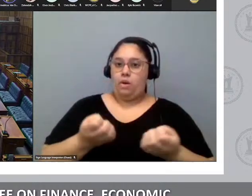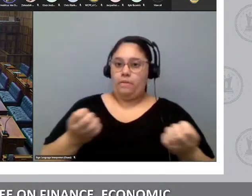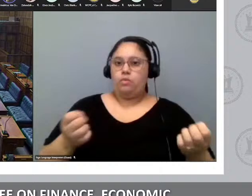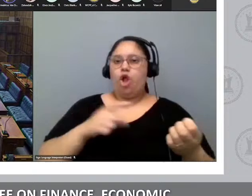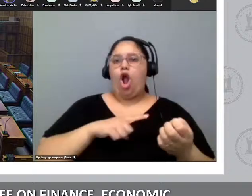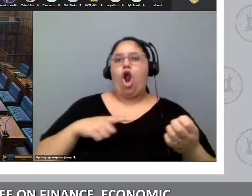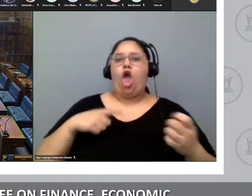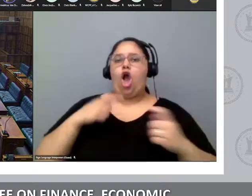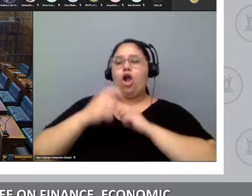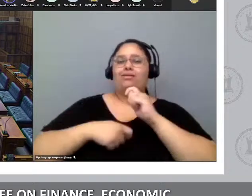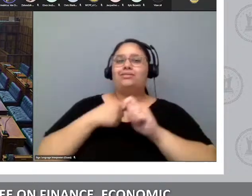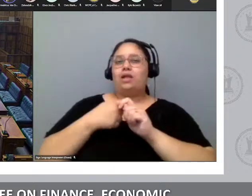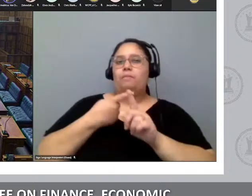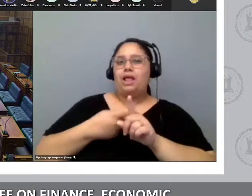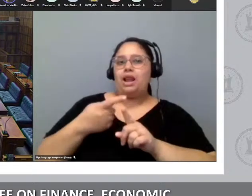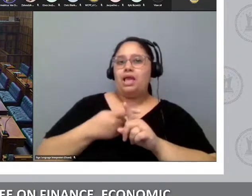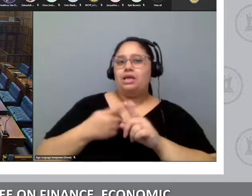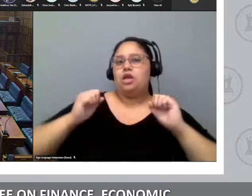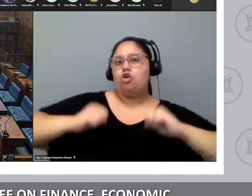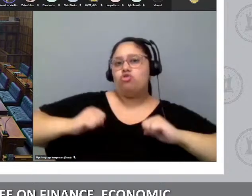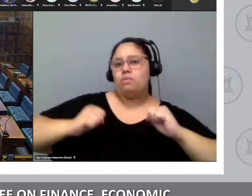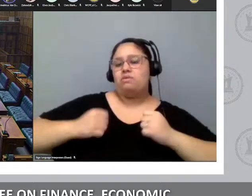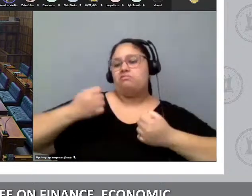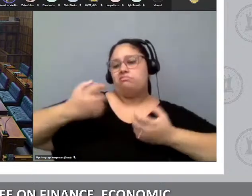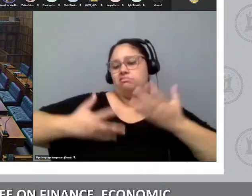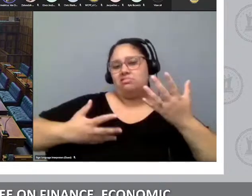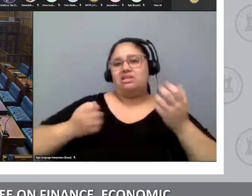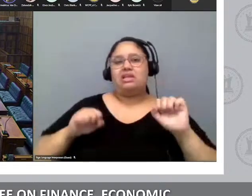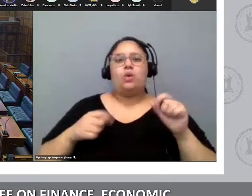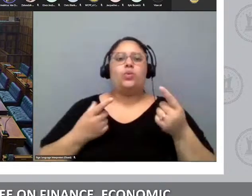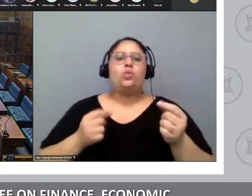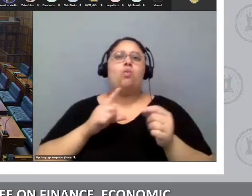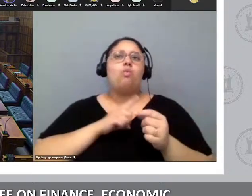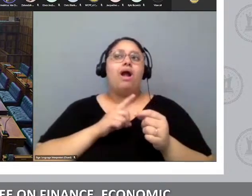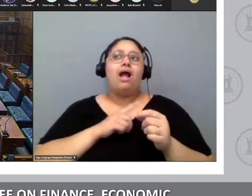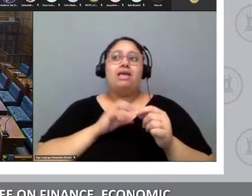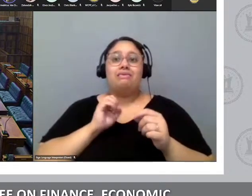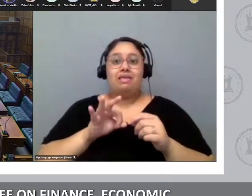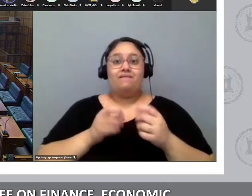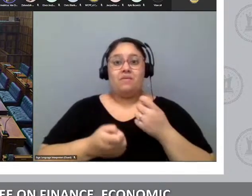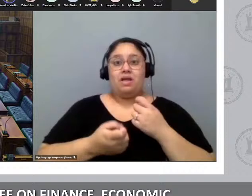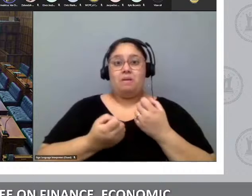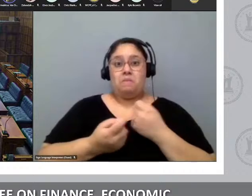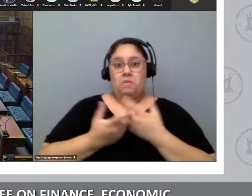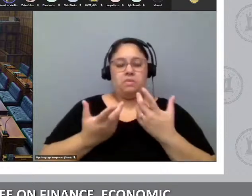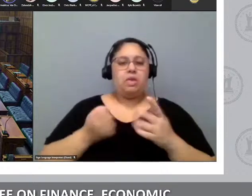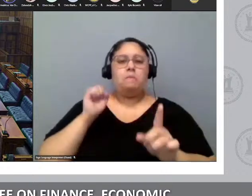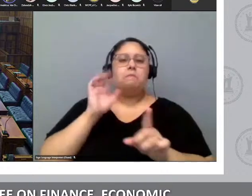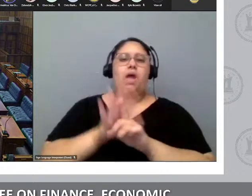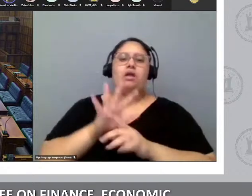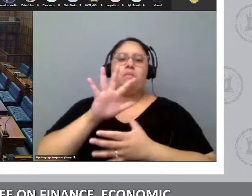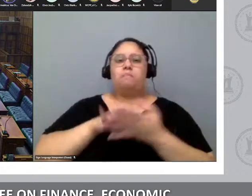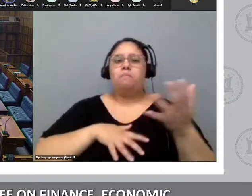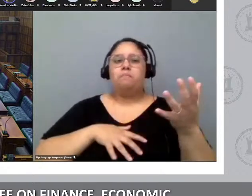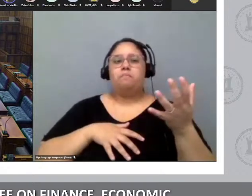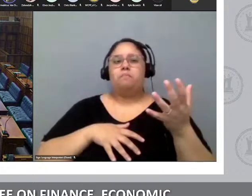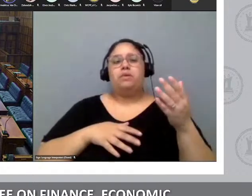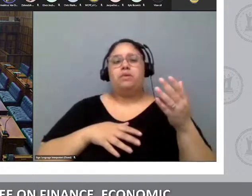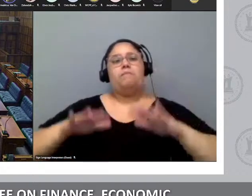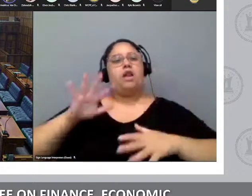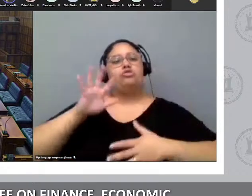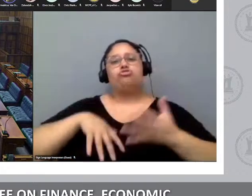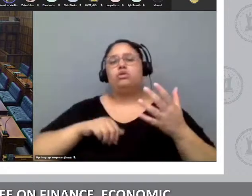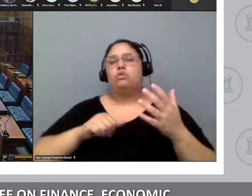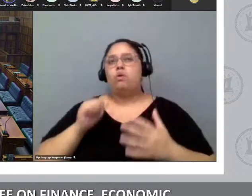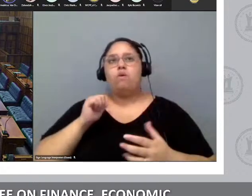long-term lease agreements Etc so that it won't affect the balance sheet but that would it affect